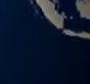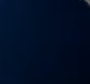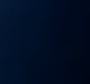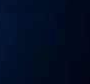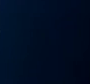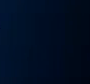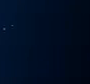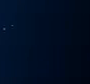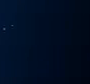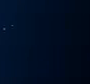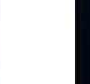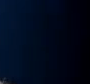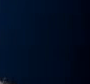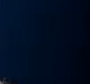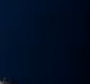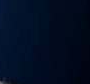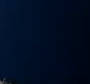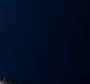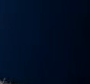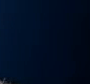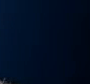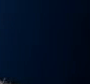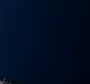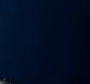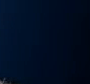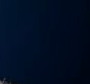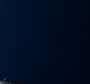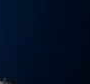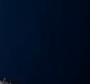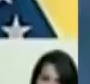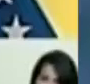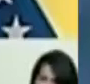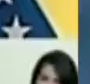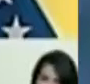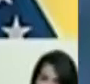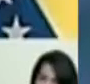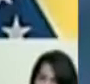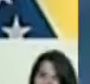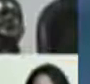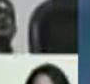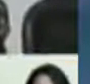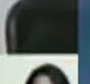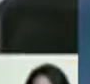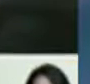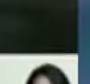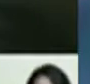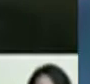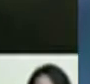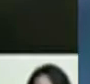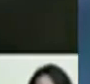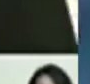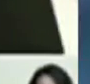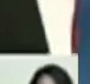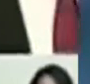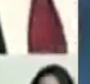the moods today in Caracas is one of indignation. To most Venezuelans, what happened here on Monday was